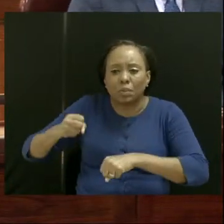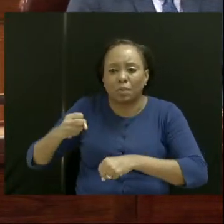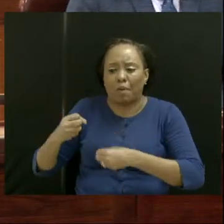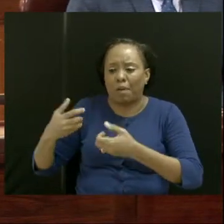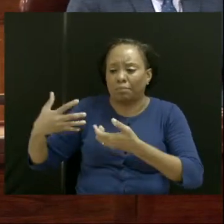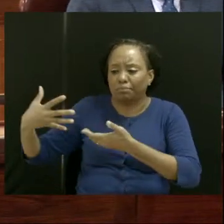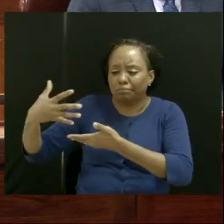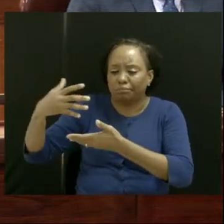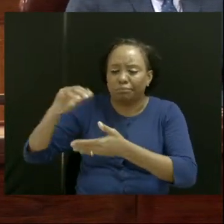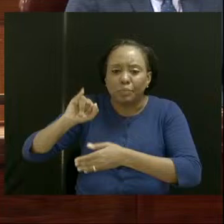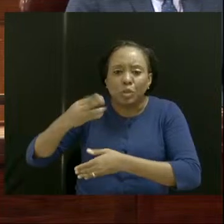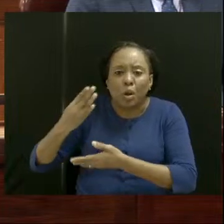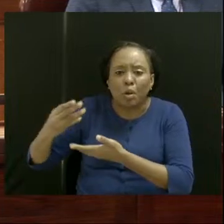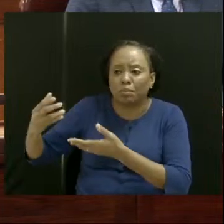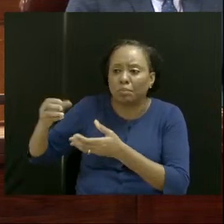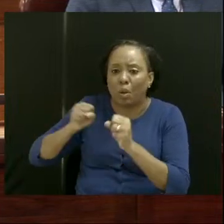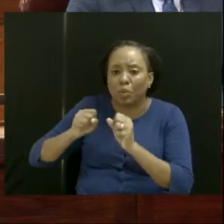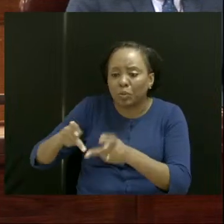Mr. Speaker,